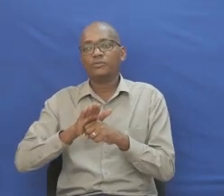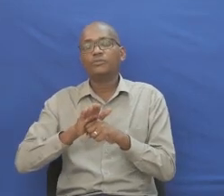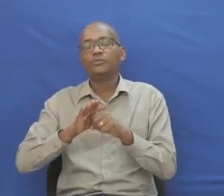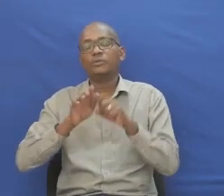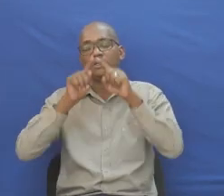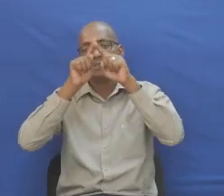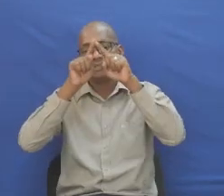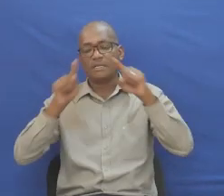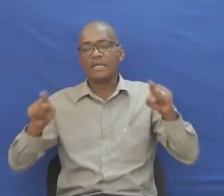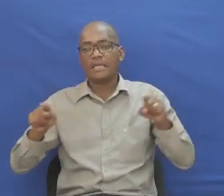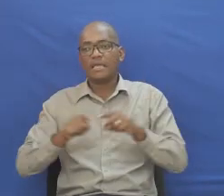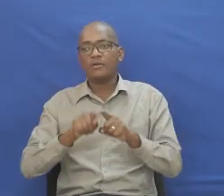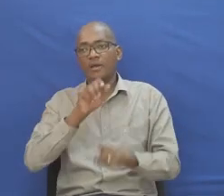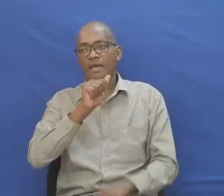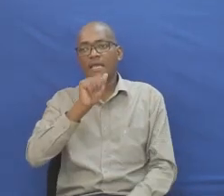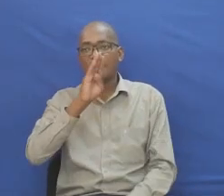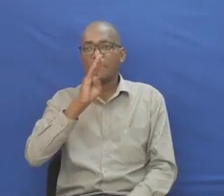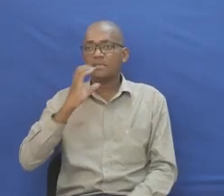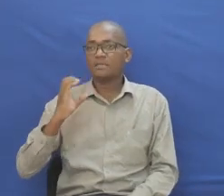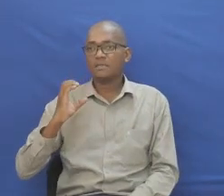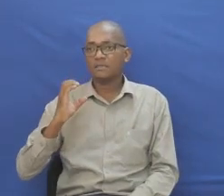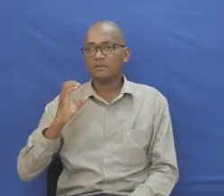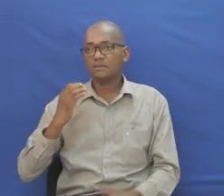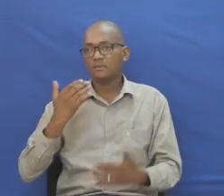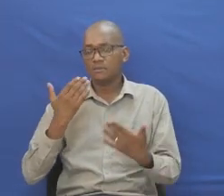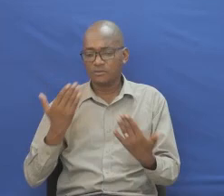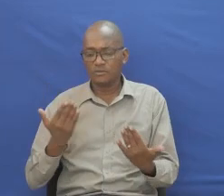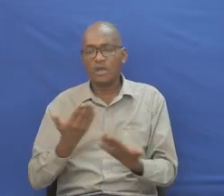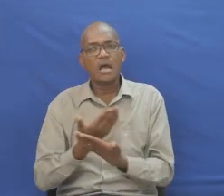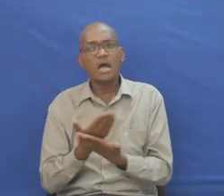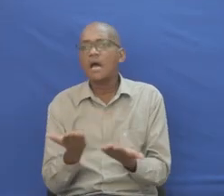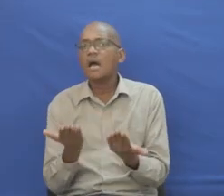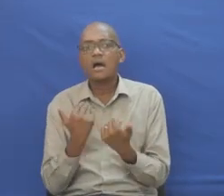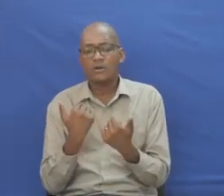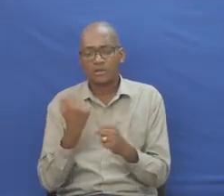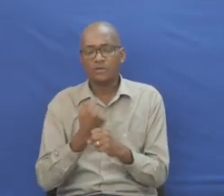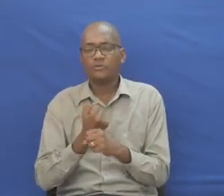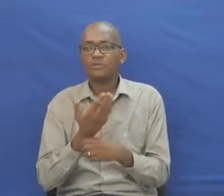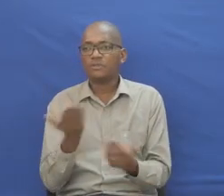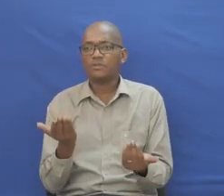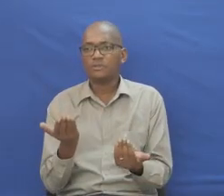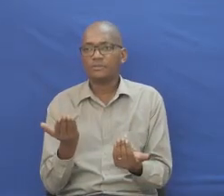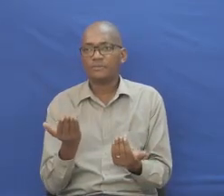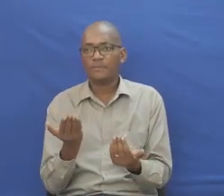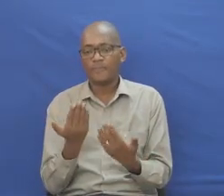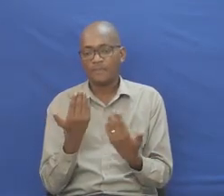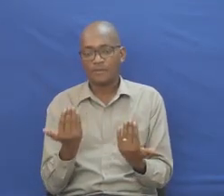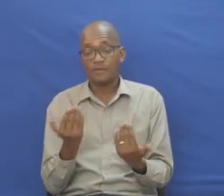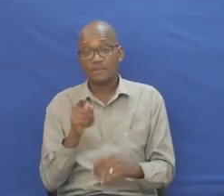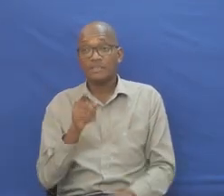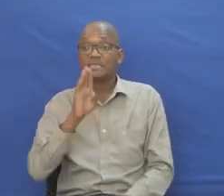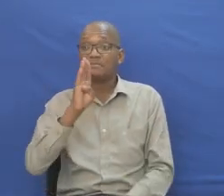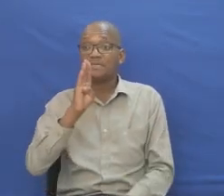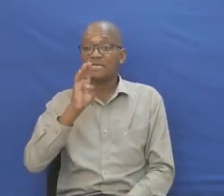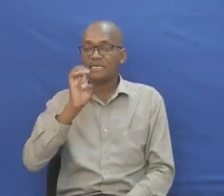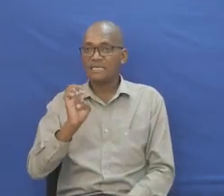how can we get the area of this whole triangle ABC? Let us observe it. This BE, it